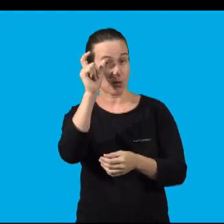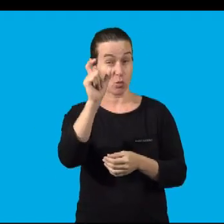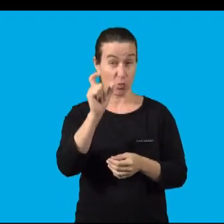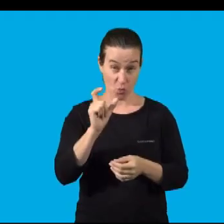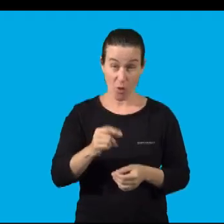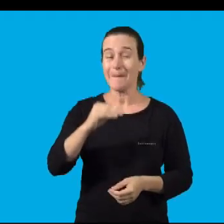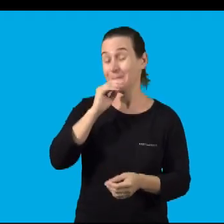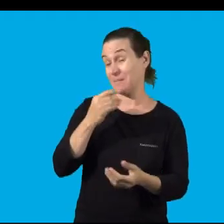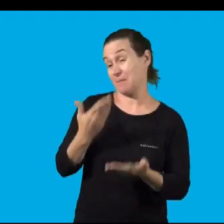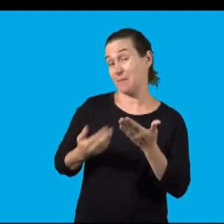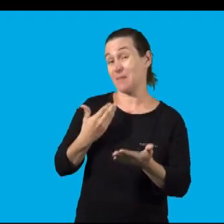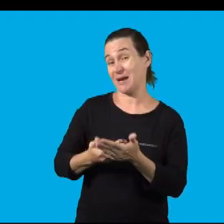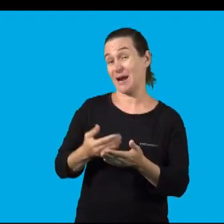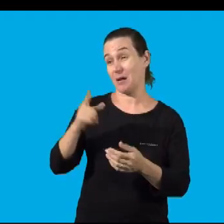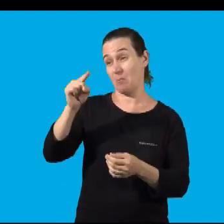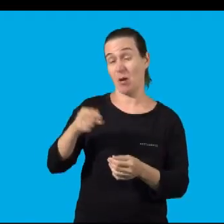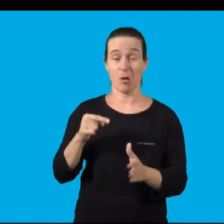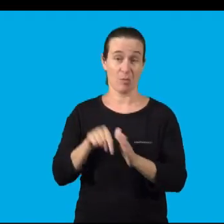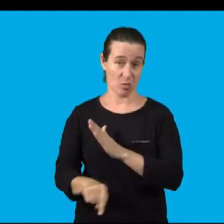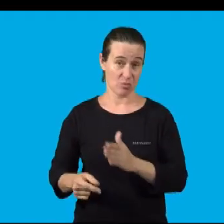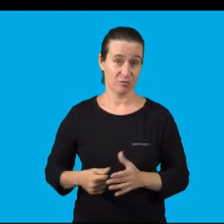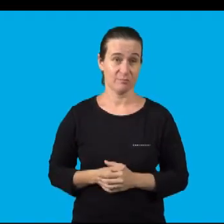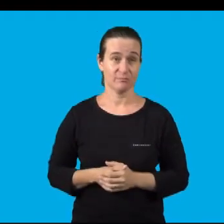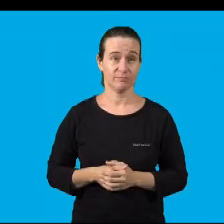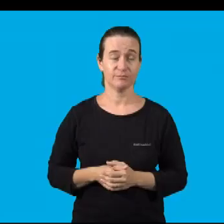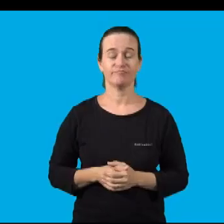common words could impede on your overall performance.